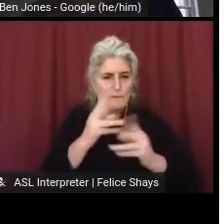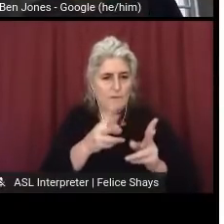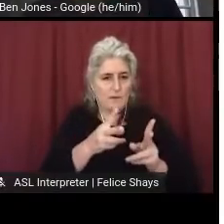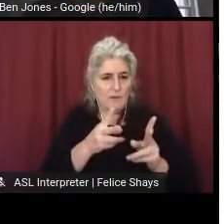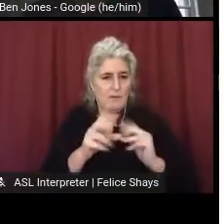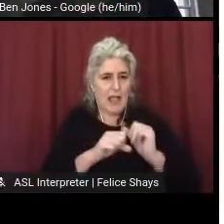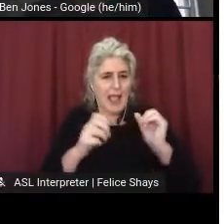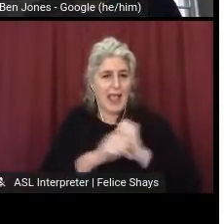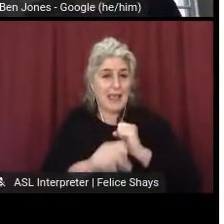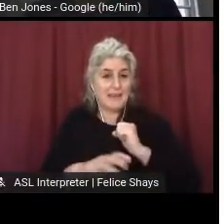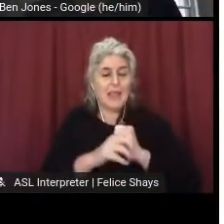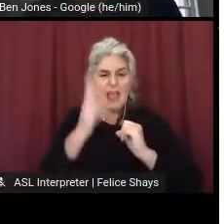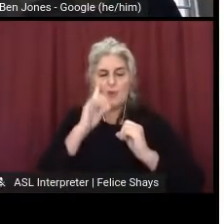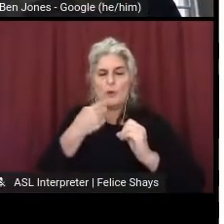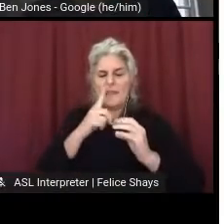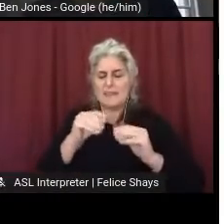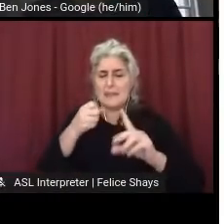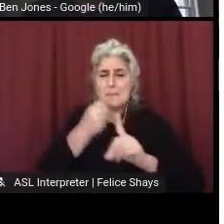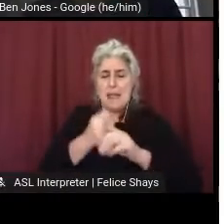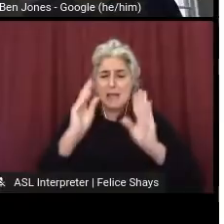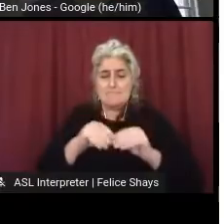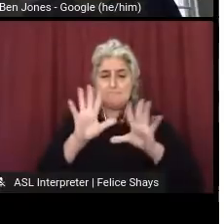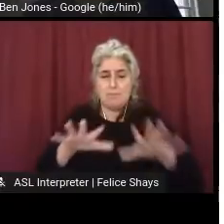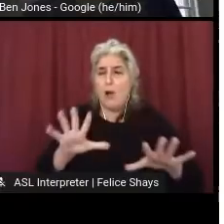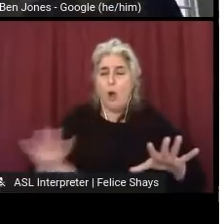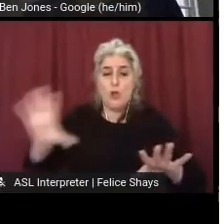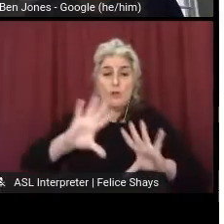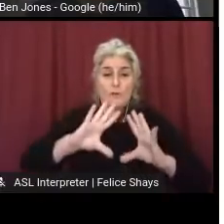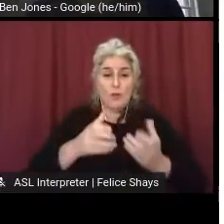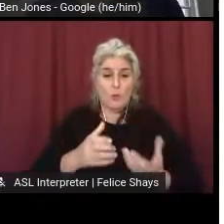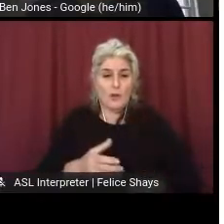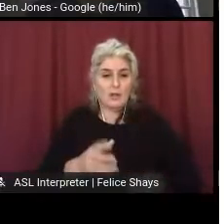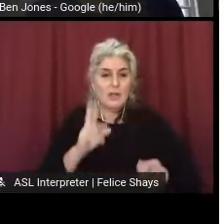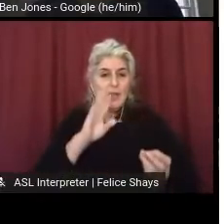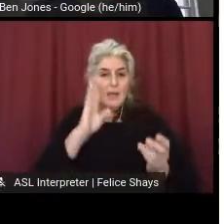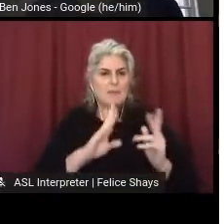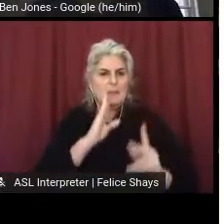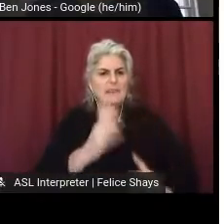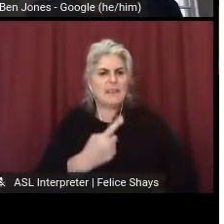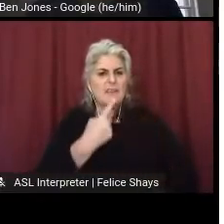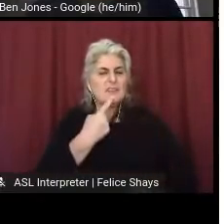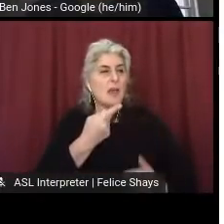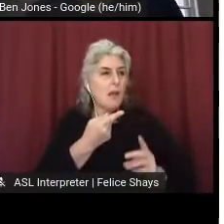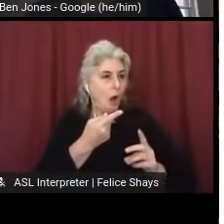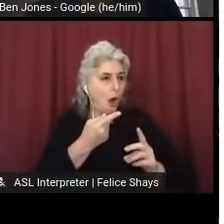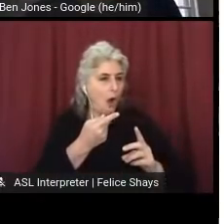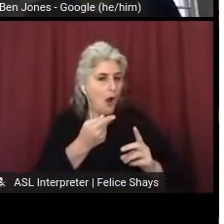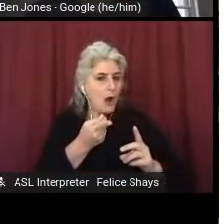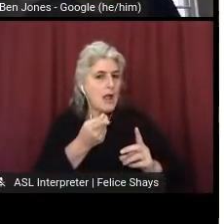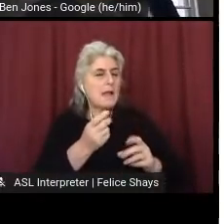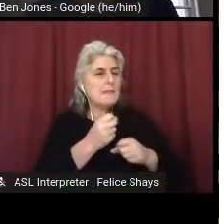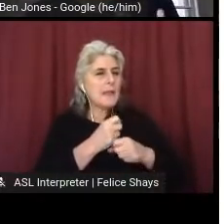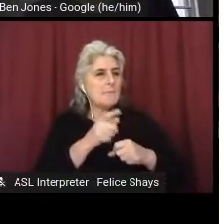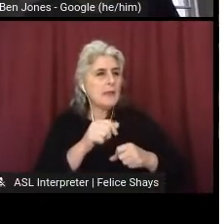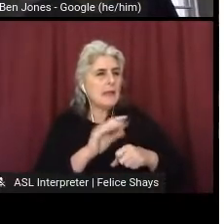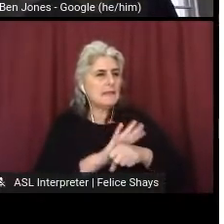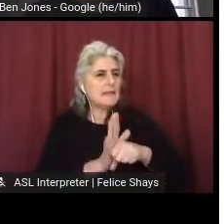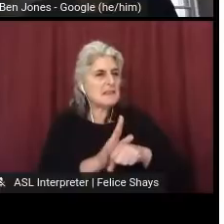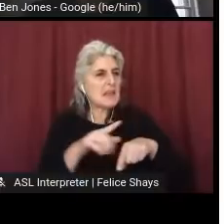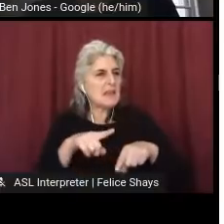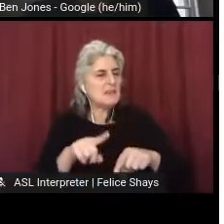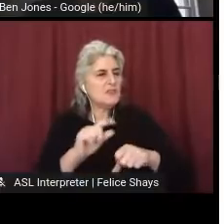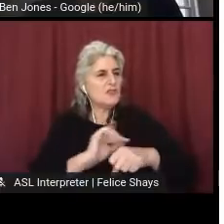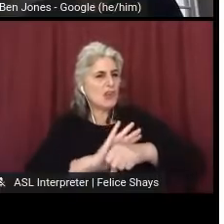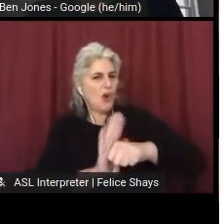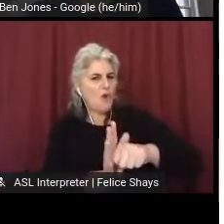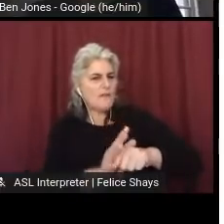and it exploded globally, no one said, oh, I can't believe that they made this ad during a time of COVID, or I can't believe they made